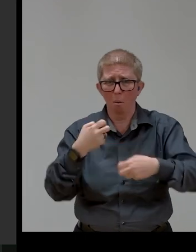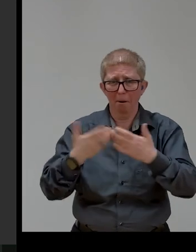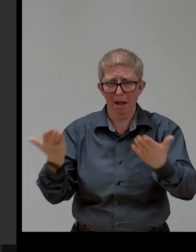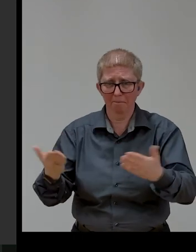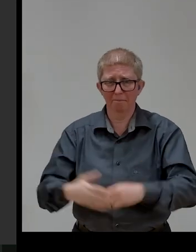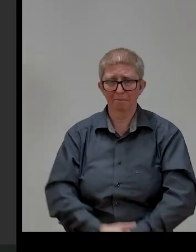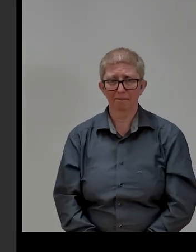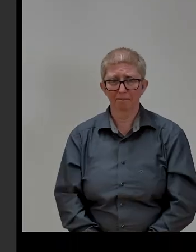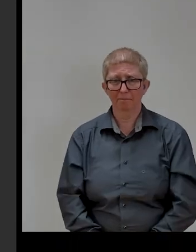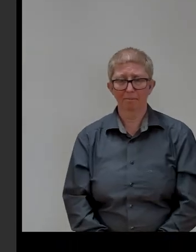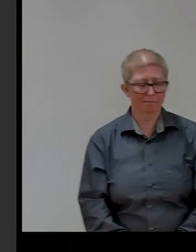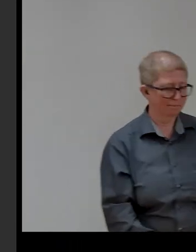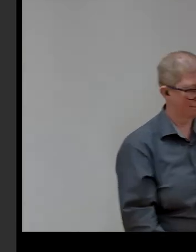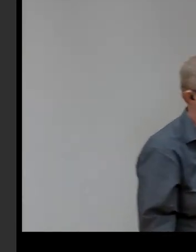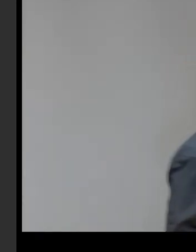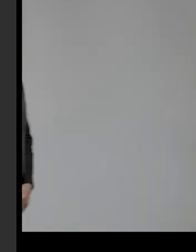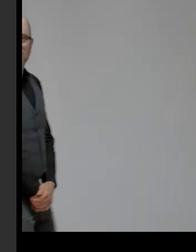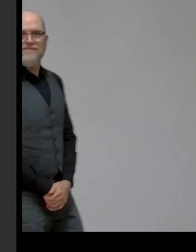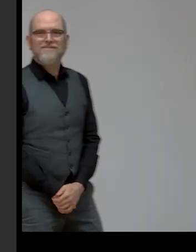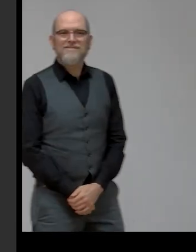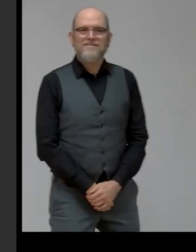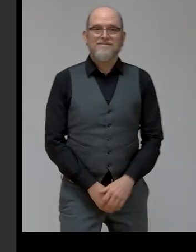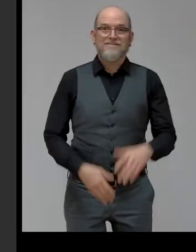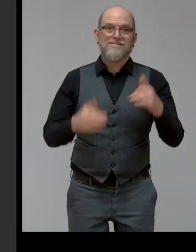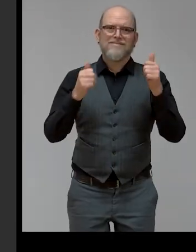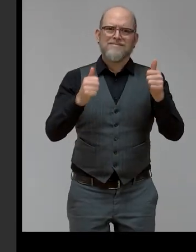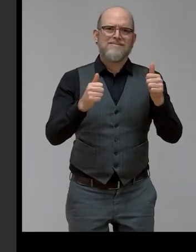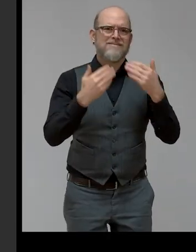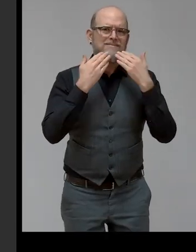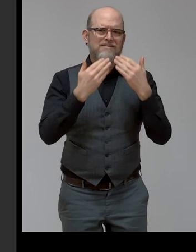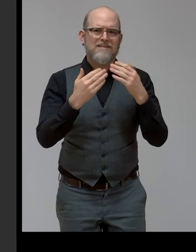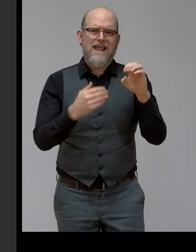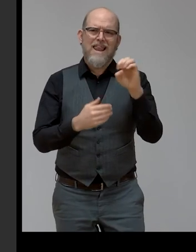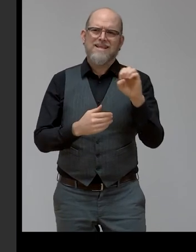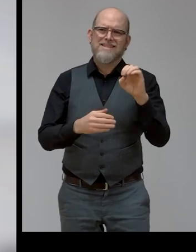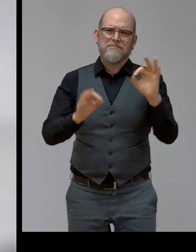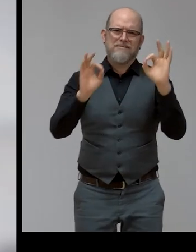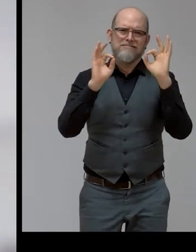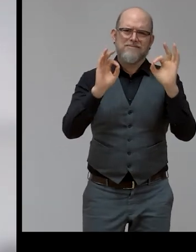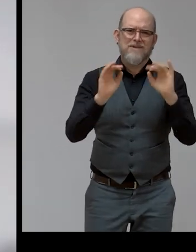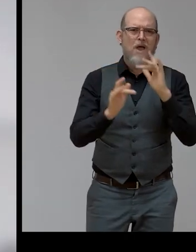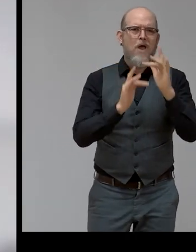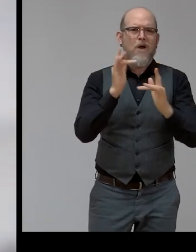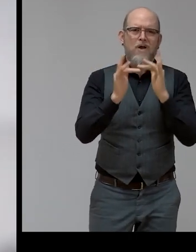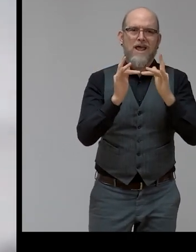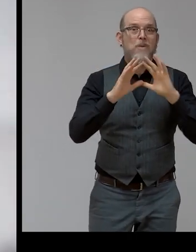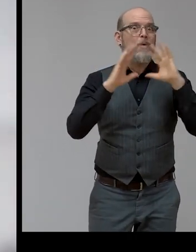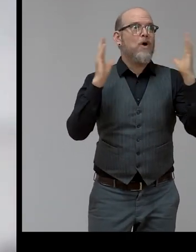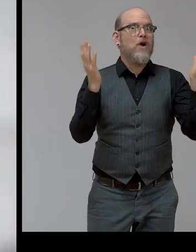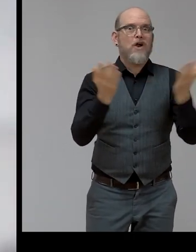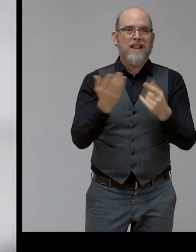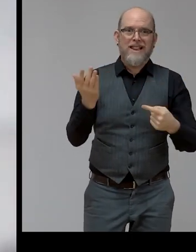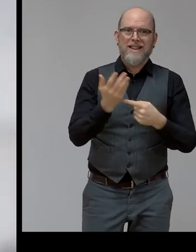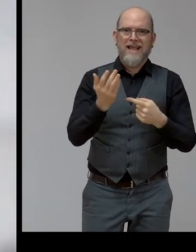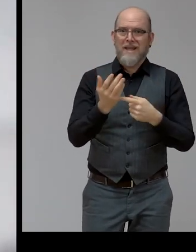Thank you, Elizabeth. Thank you very much, and no worries. And nowadays, in this online world, technical problems, I feel like, are the